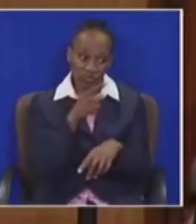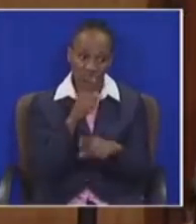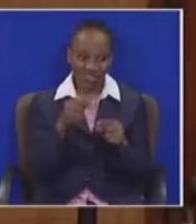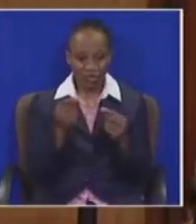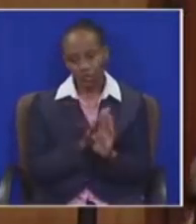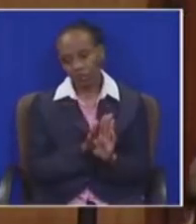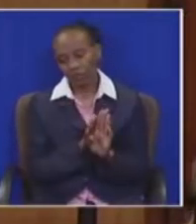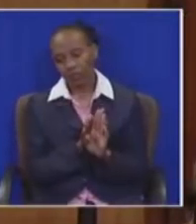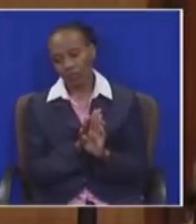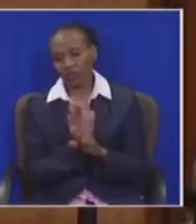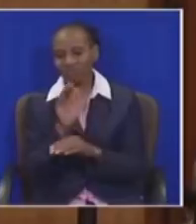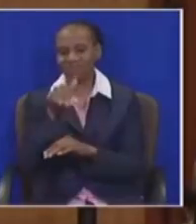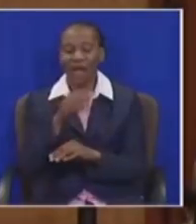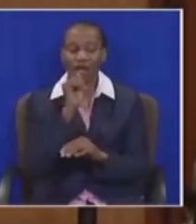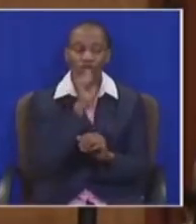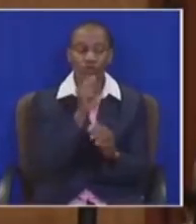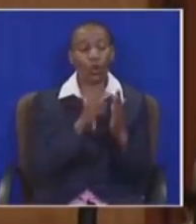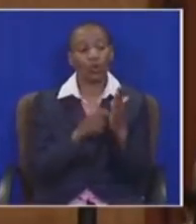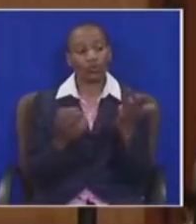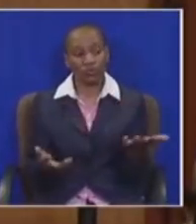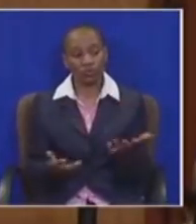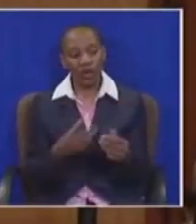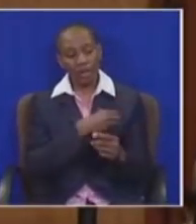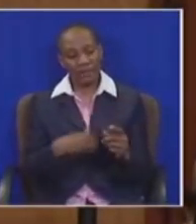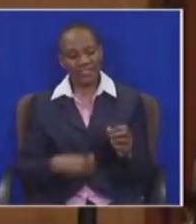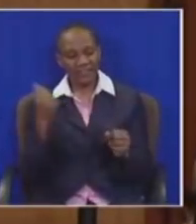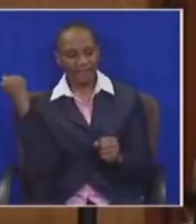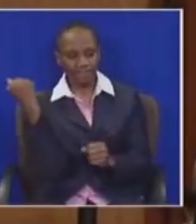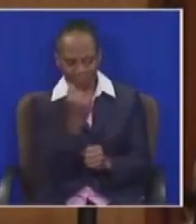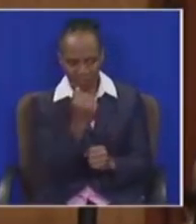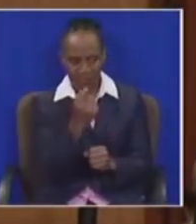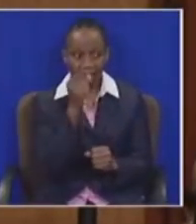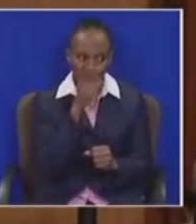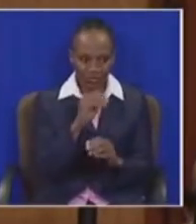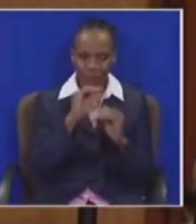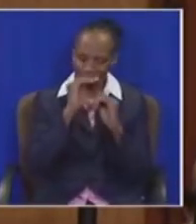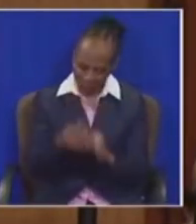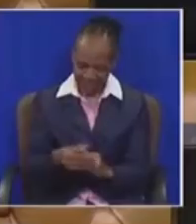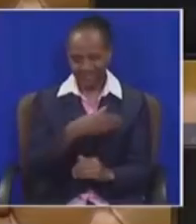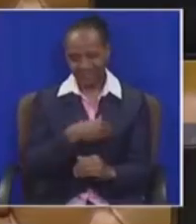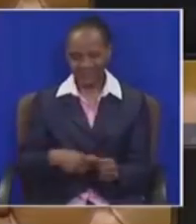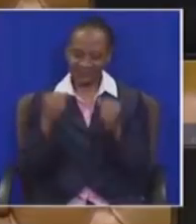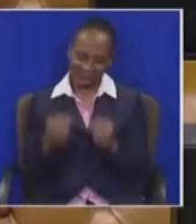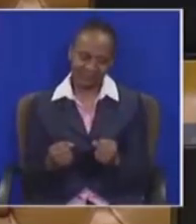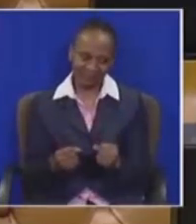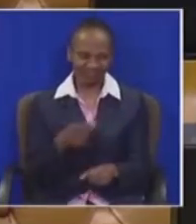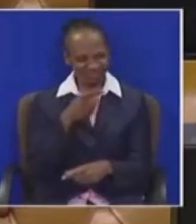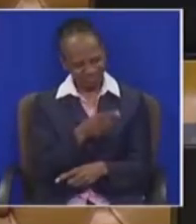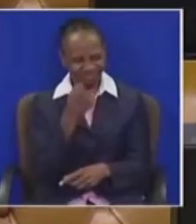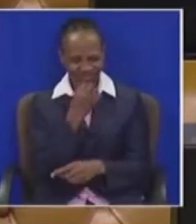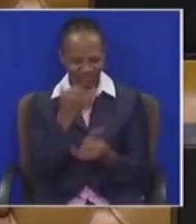Even when the President has stabbed you like Brutus, you still continue to wash his sins. Are you telling us